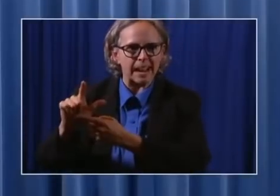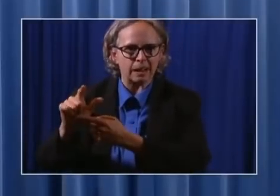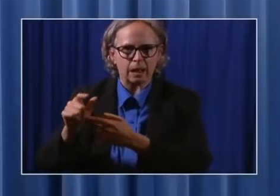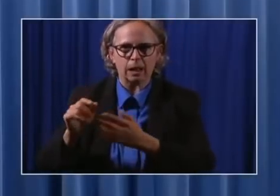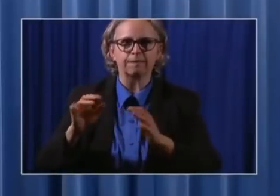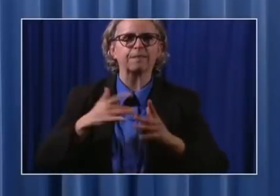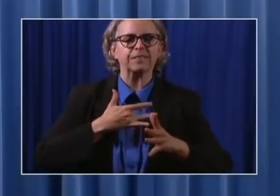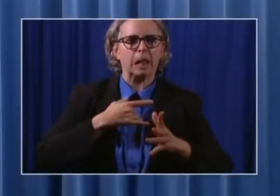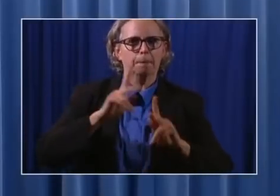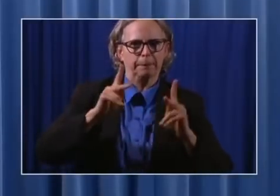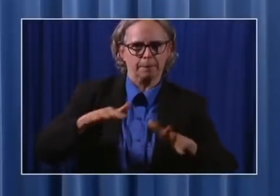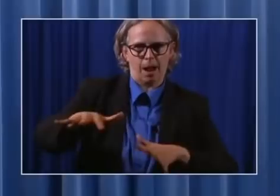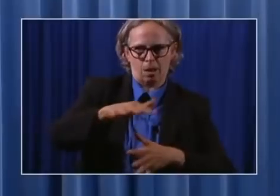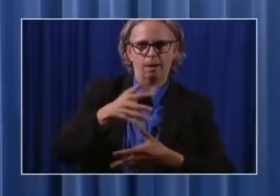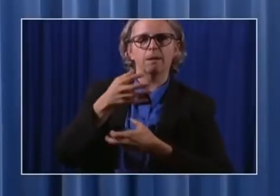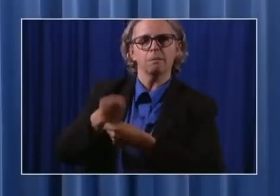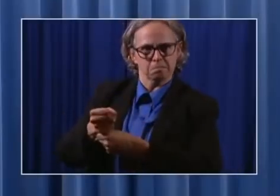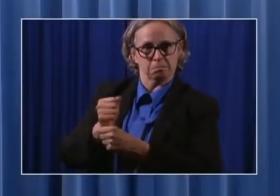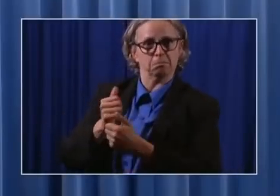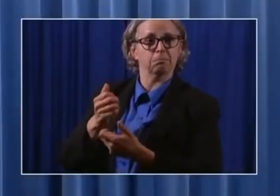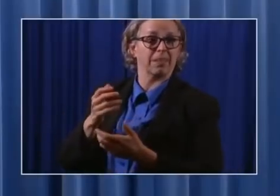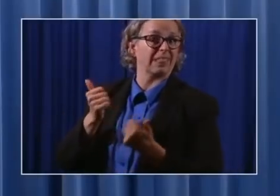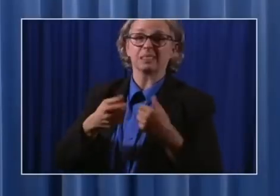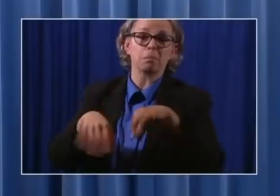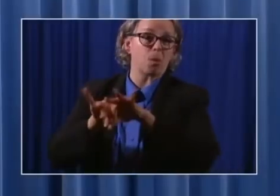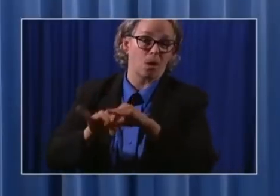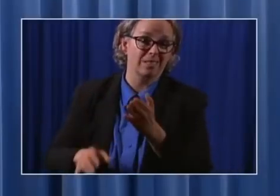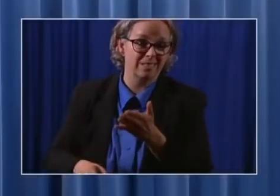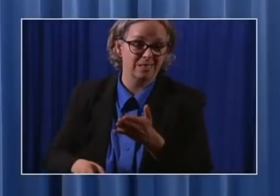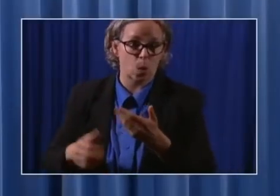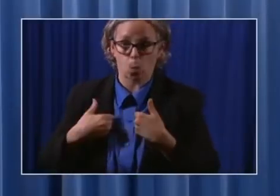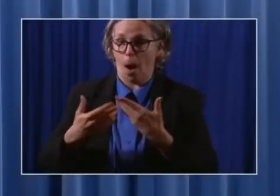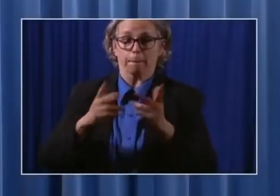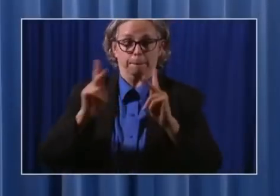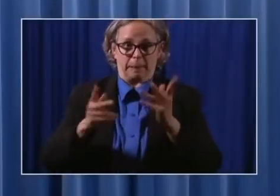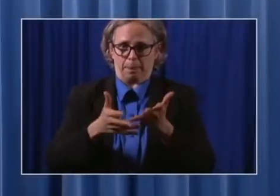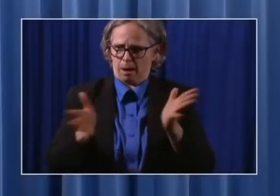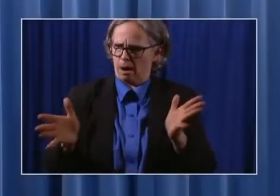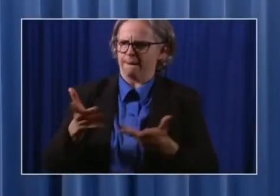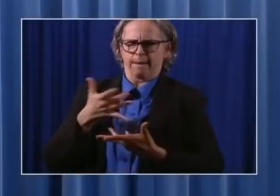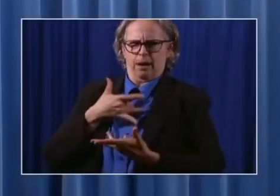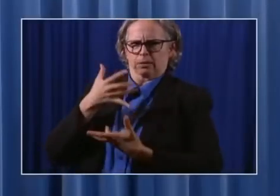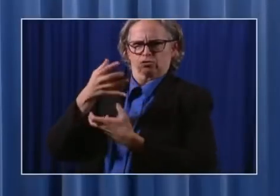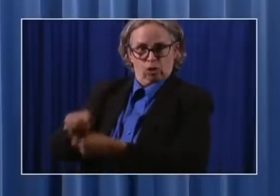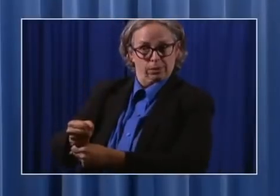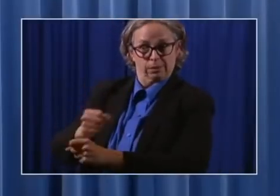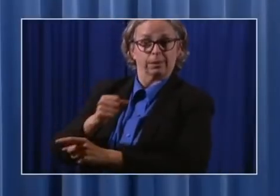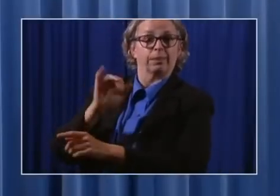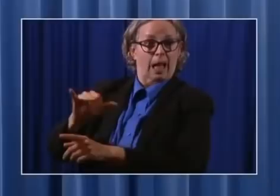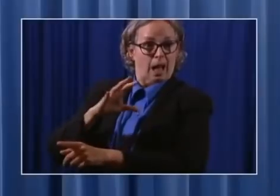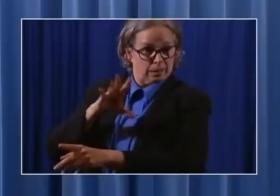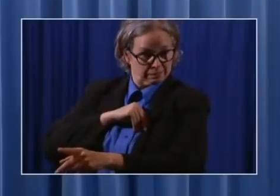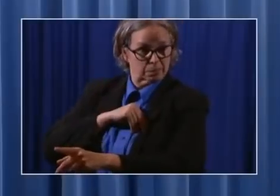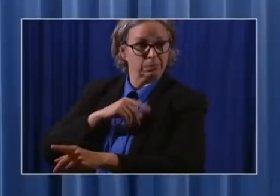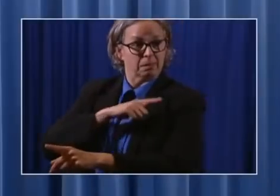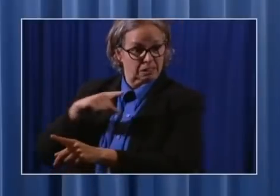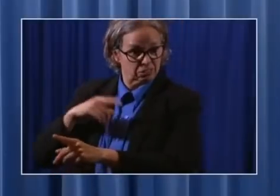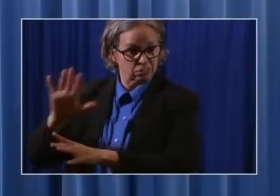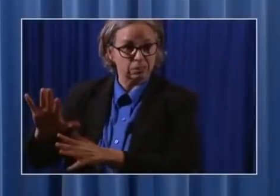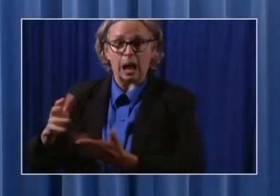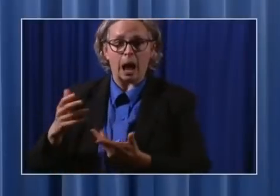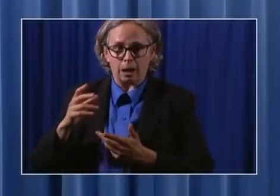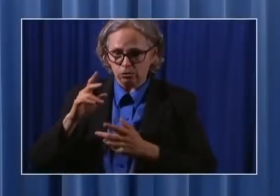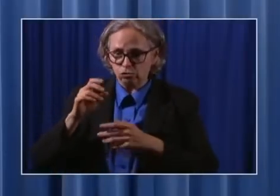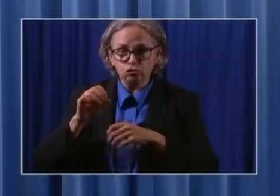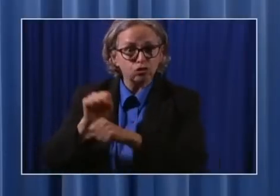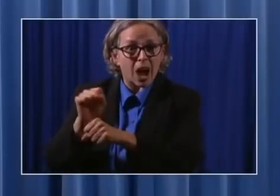important thing. Whatever we end up with, that the public can have confidence in it. I think those jobs are important. I think having nuclear energy in the state is important. I think having nuclear